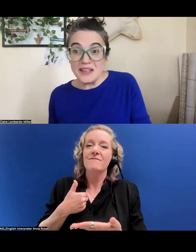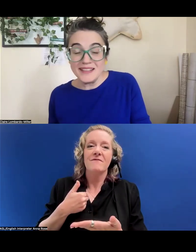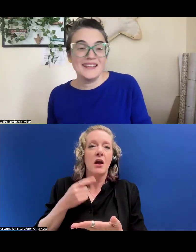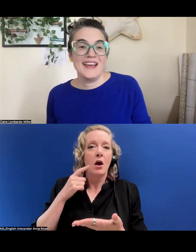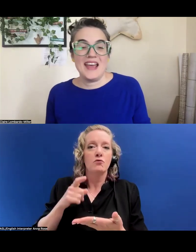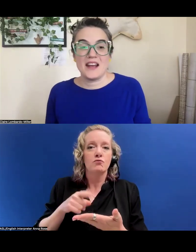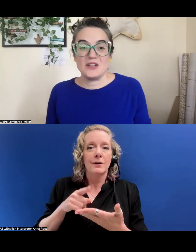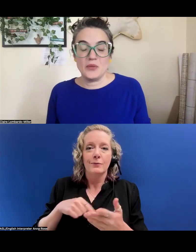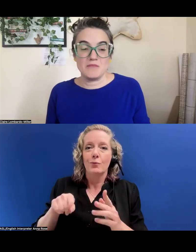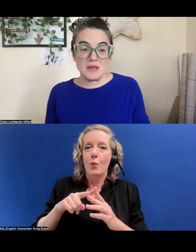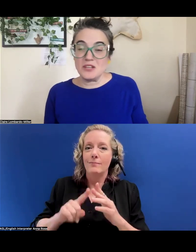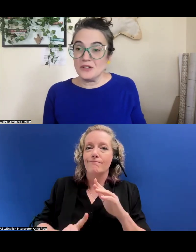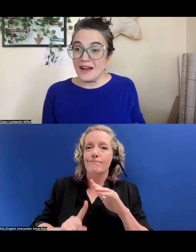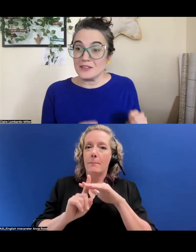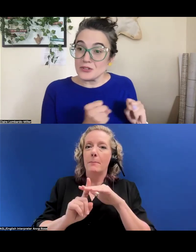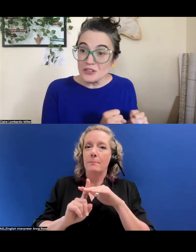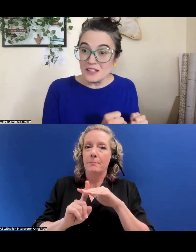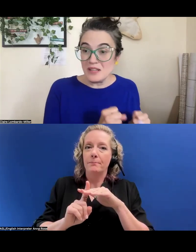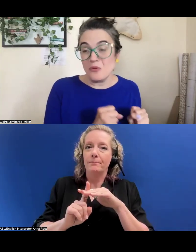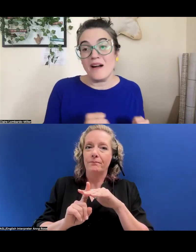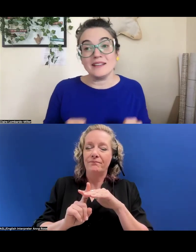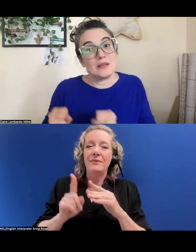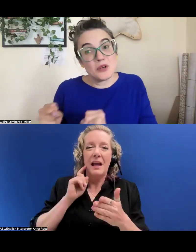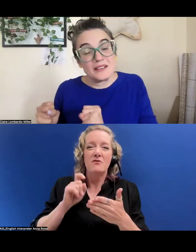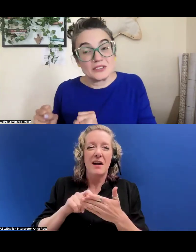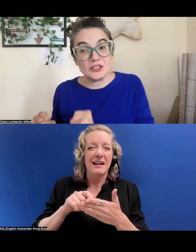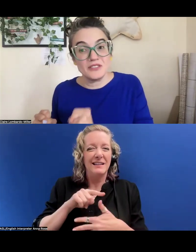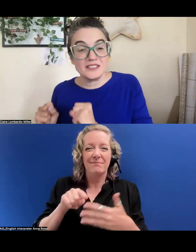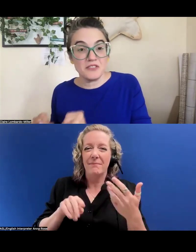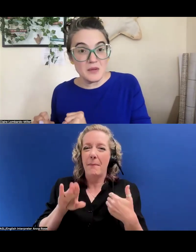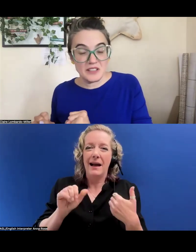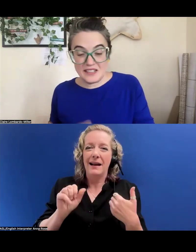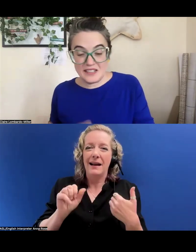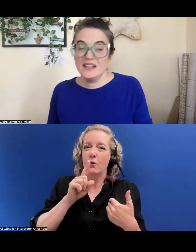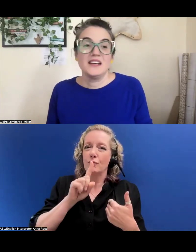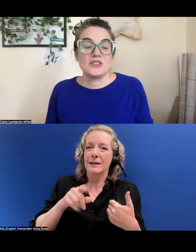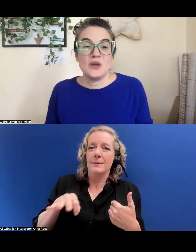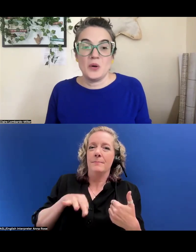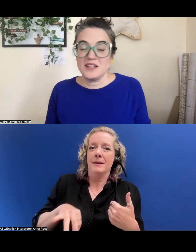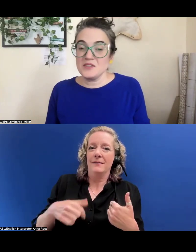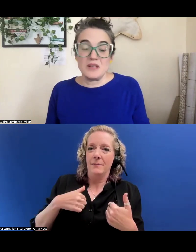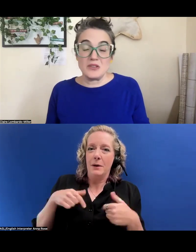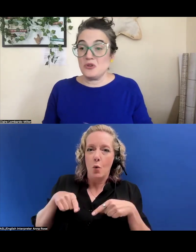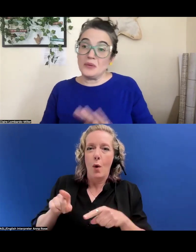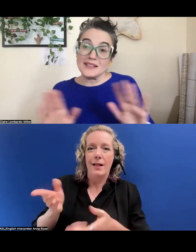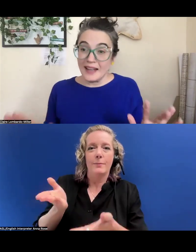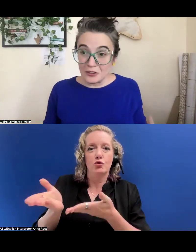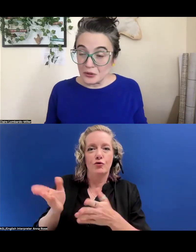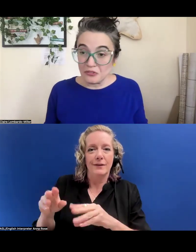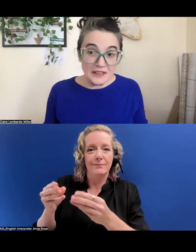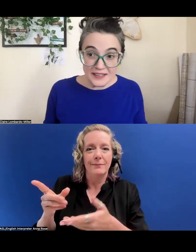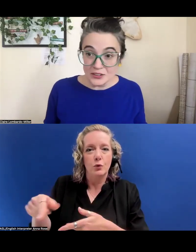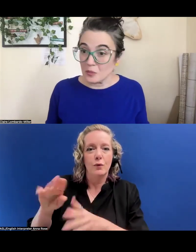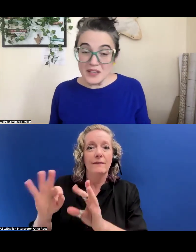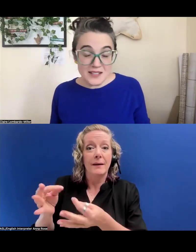on me, and I know that maybe you're not serving me well as I'm trying to serve this family. So it doesn't mean that you don't get to have your